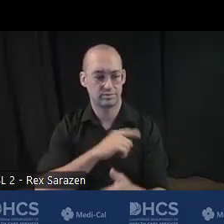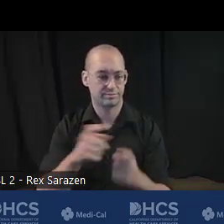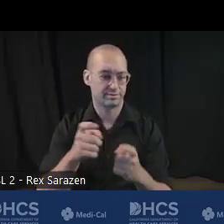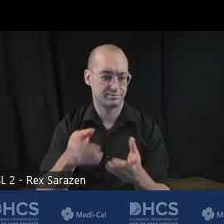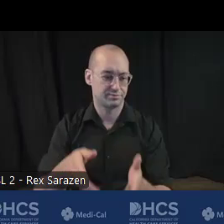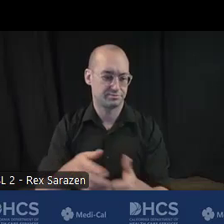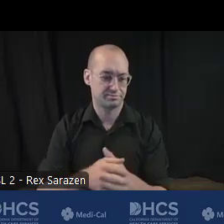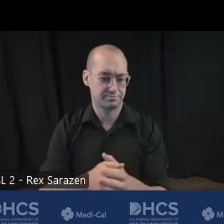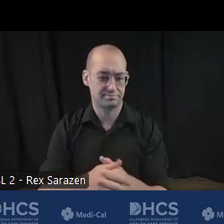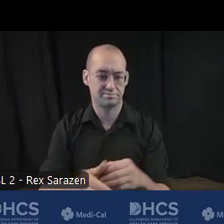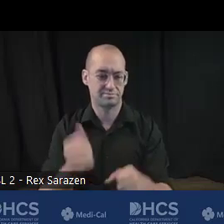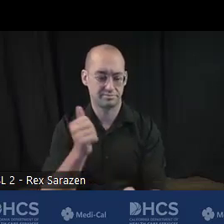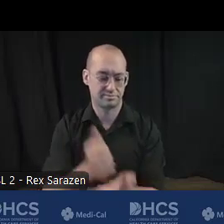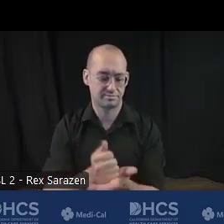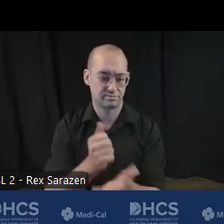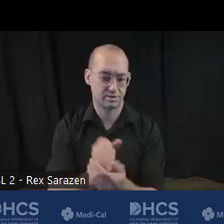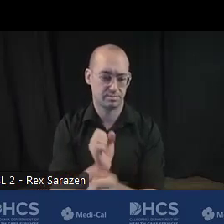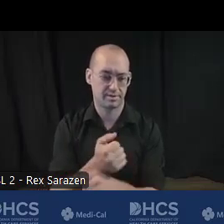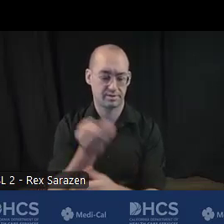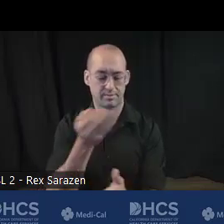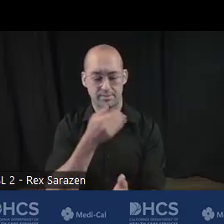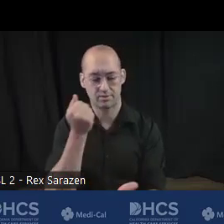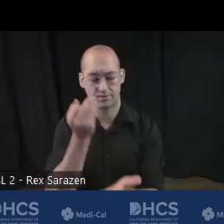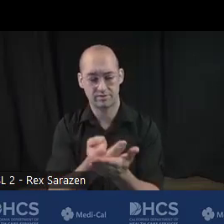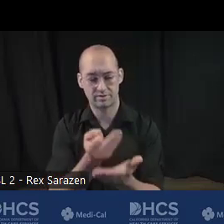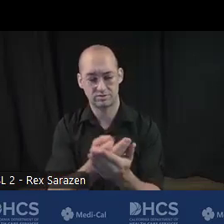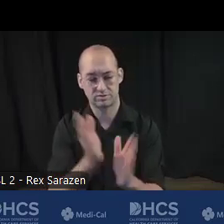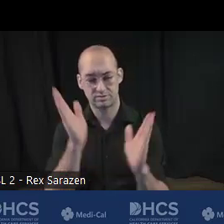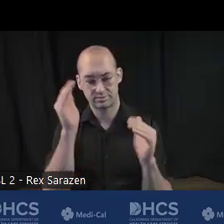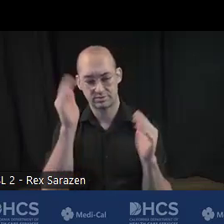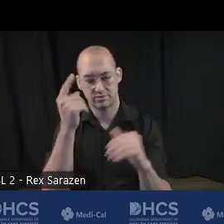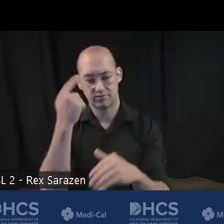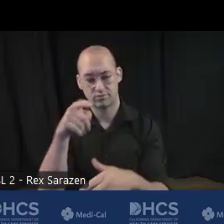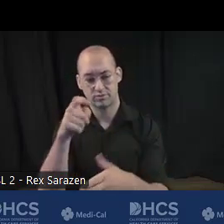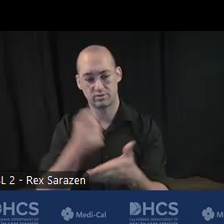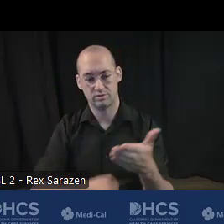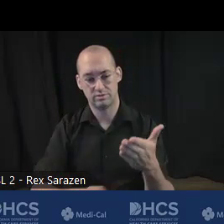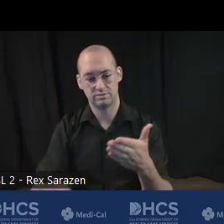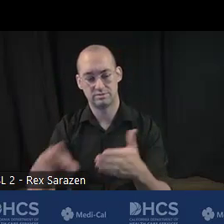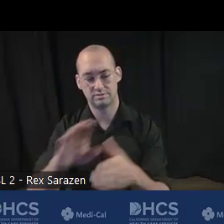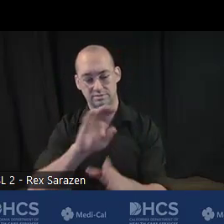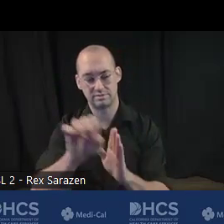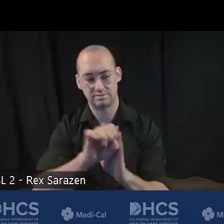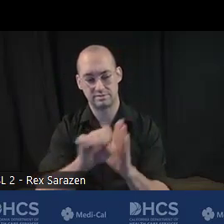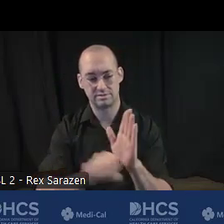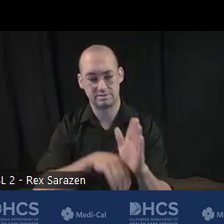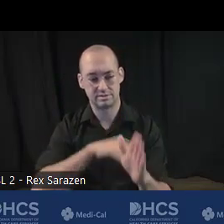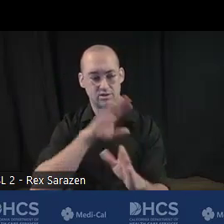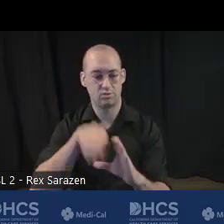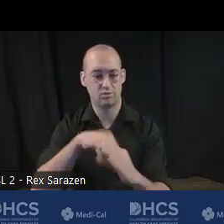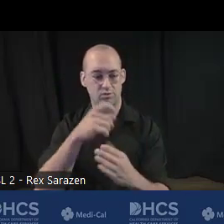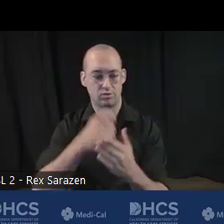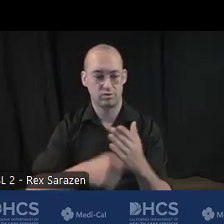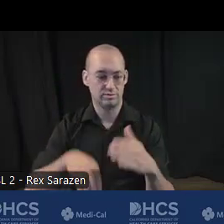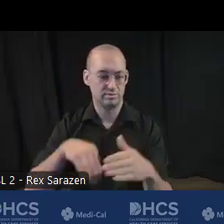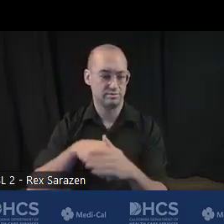create greater financial predictability of HCBS costs for the state by including those costs and capitation rates paid to